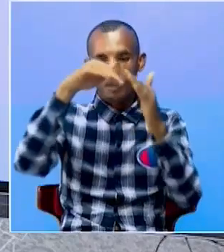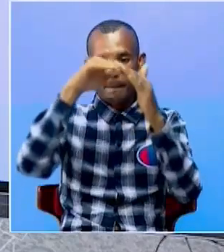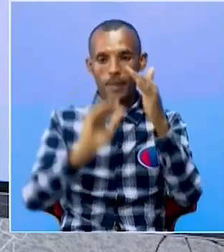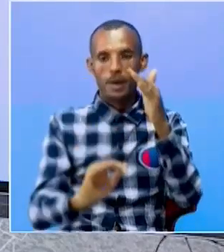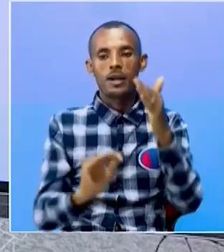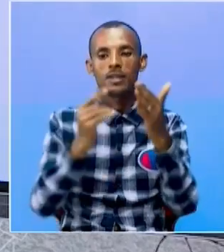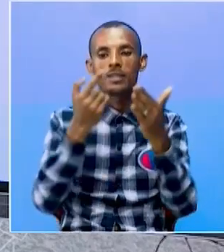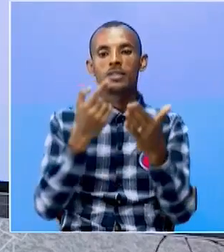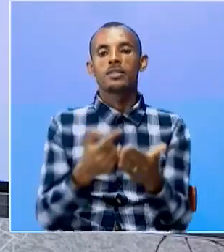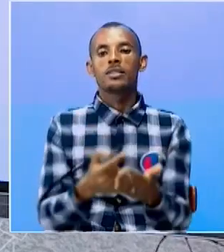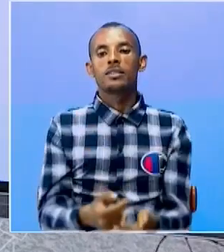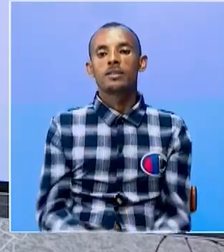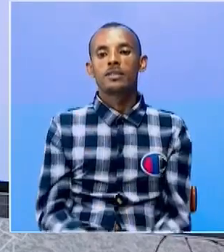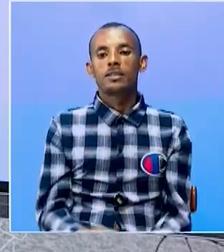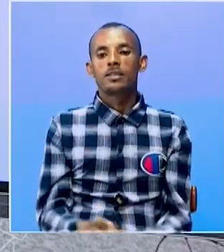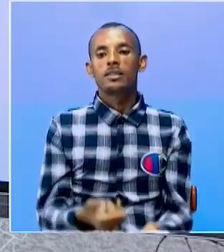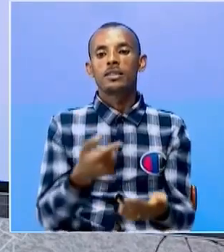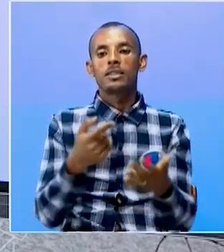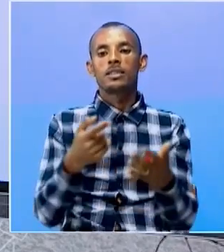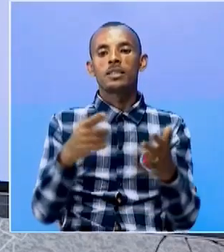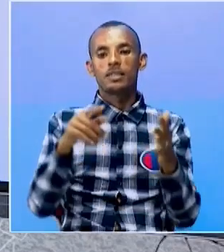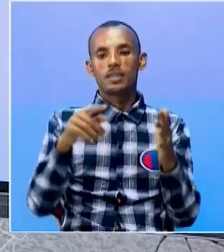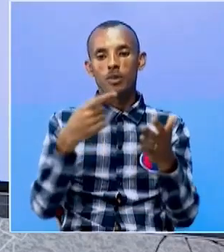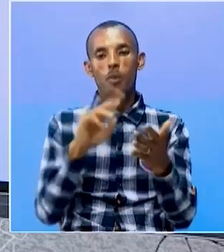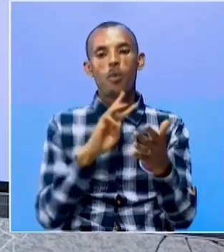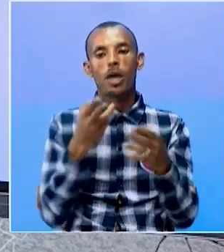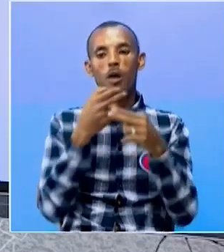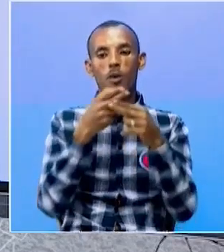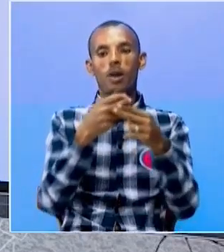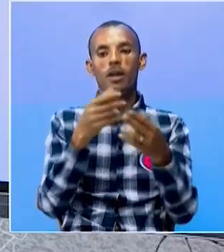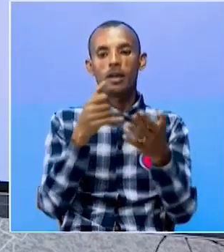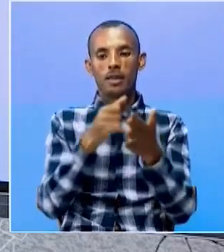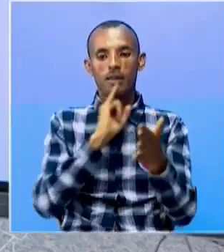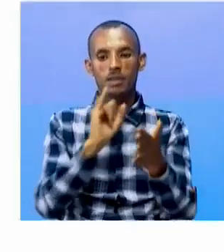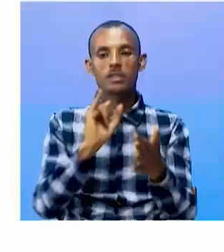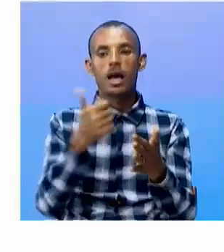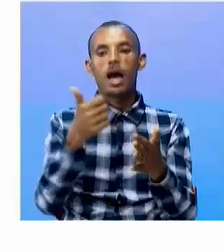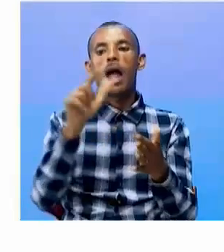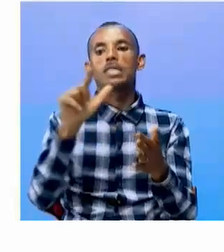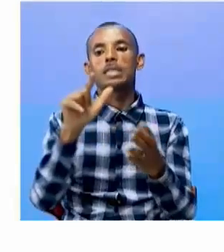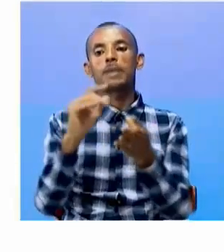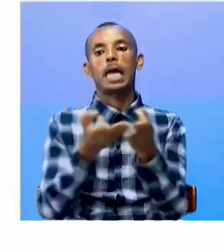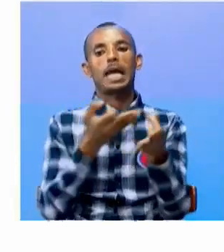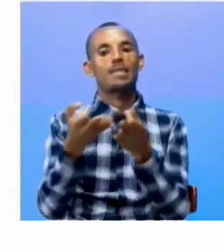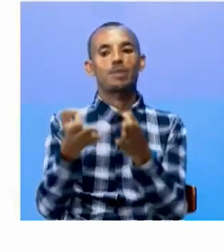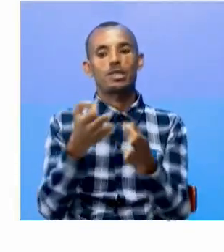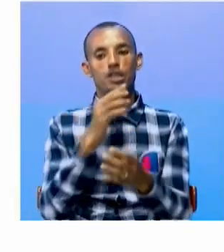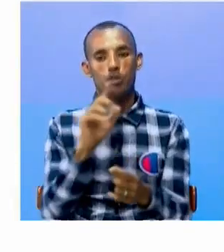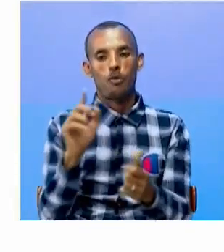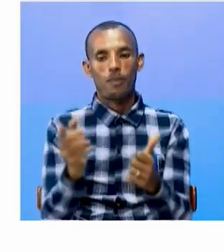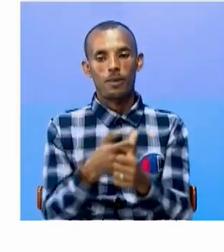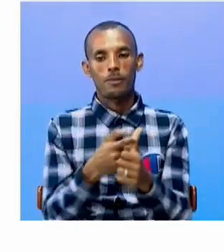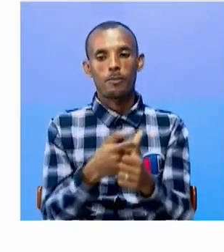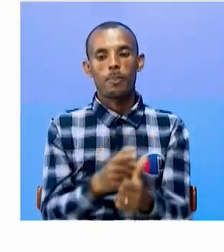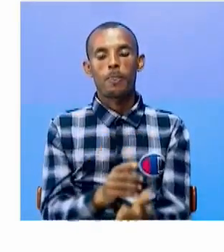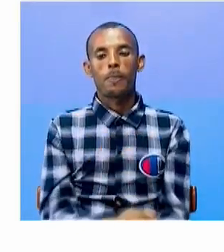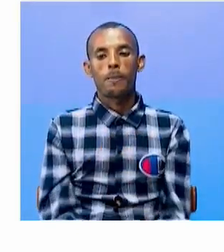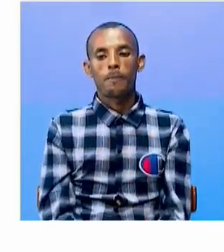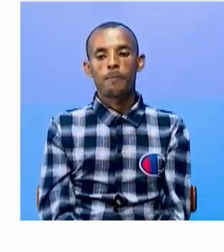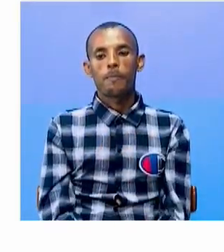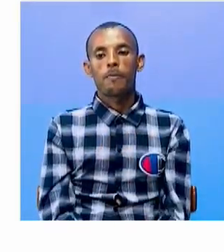4 terms. We call this, it's an algebraic expression first. It is algebraic.